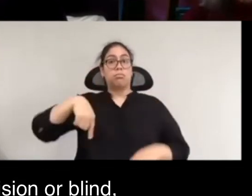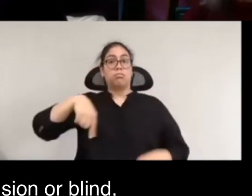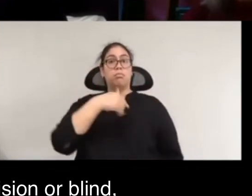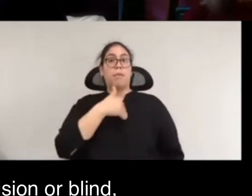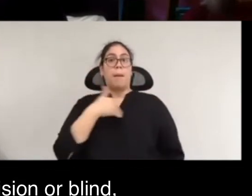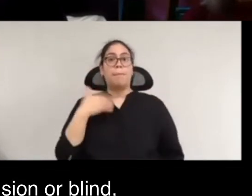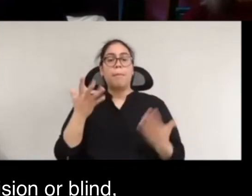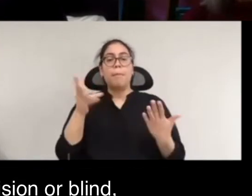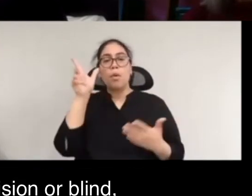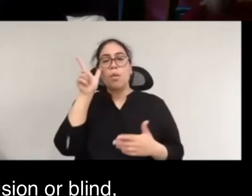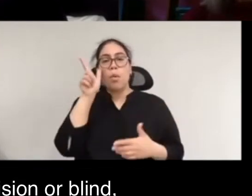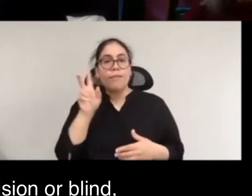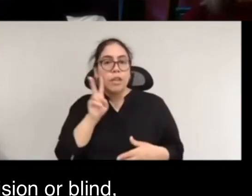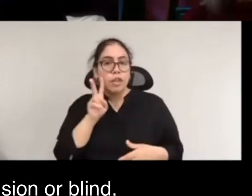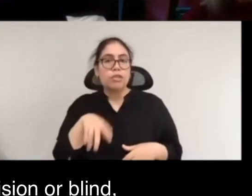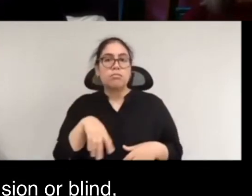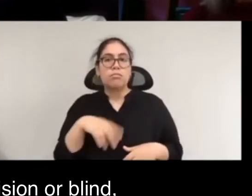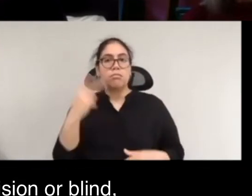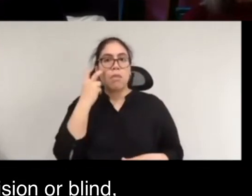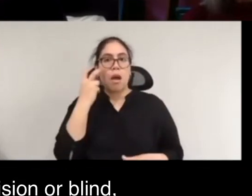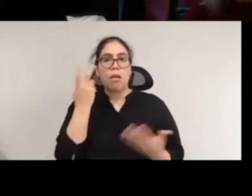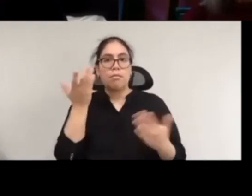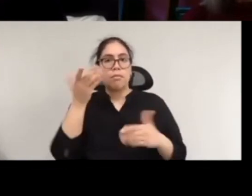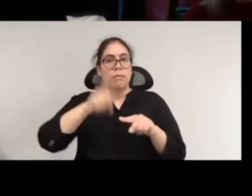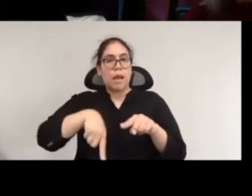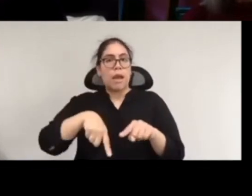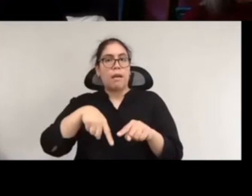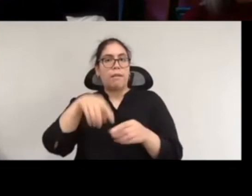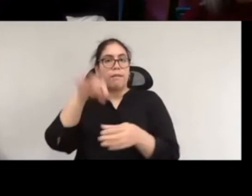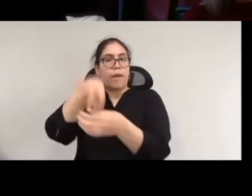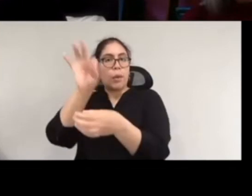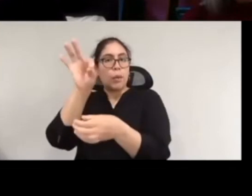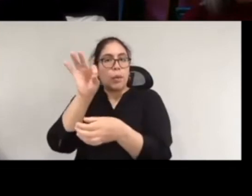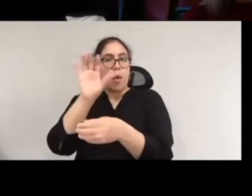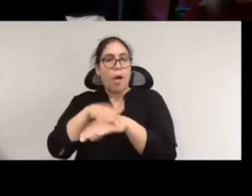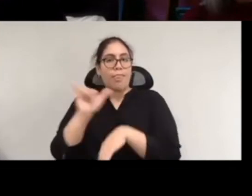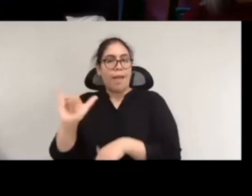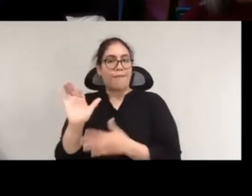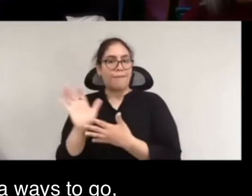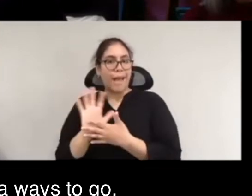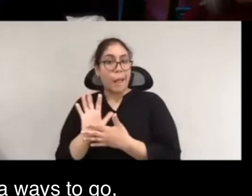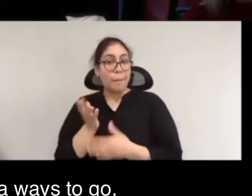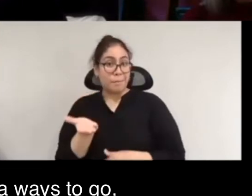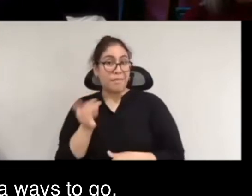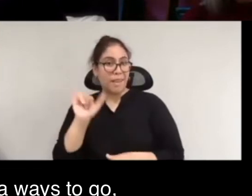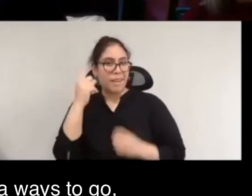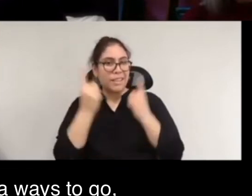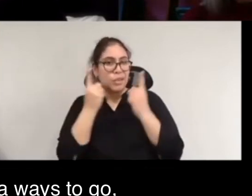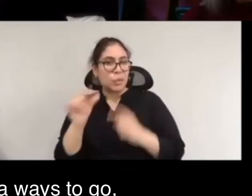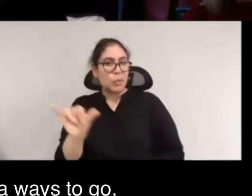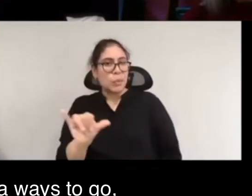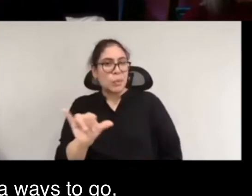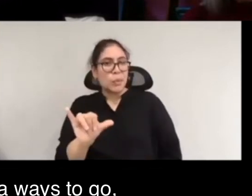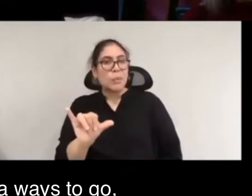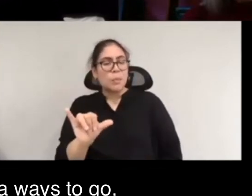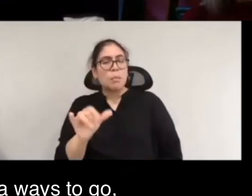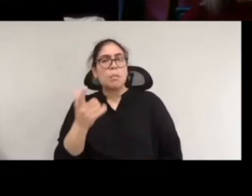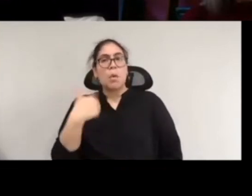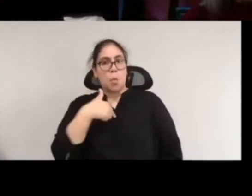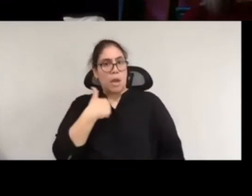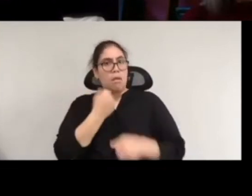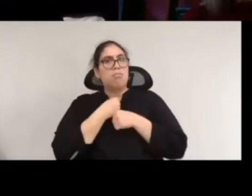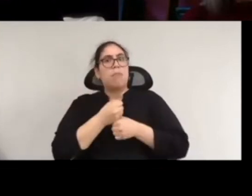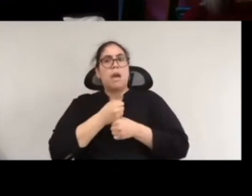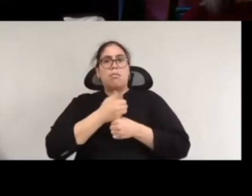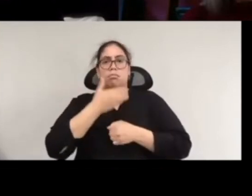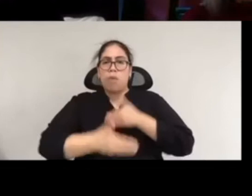vision or blind, they wouldn't be able to vote. So we want to consider that also. And we have a ways to go, but we're making progress. And